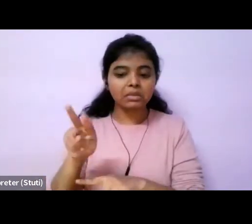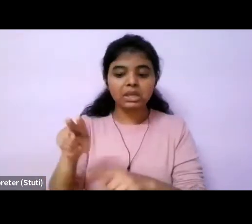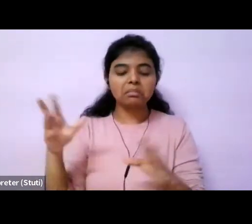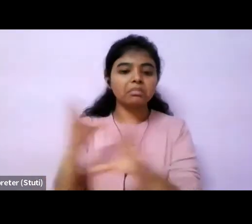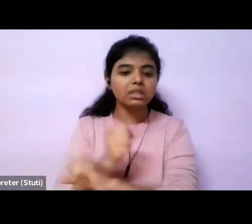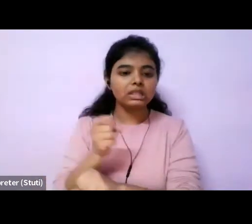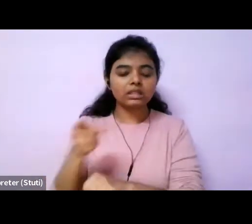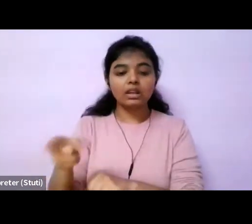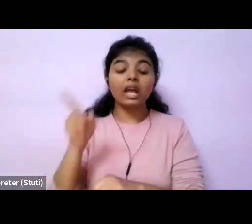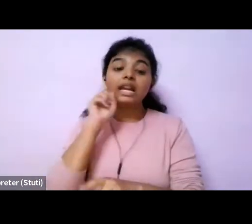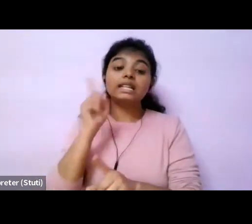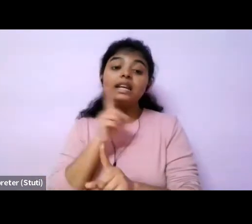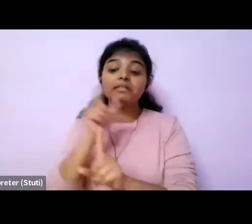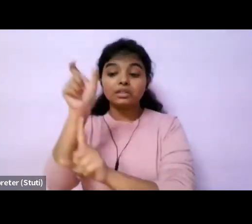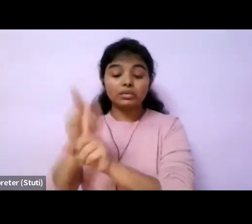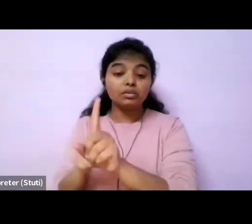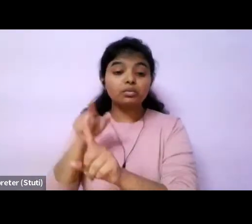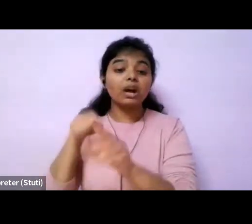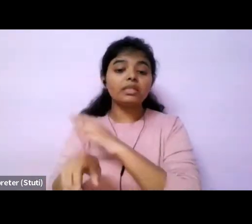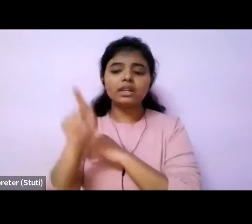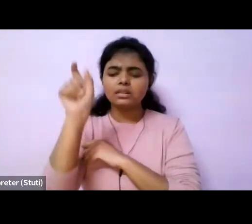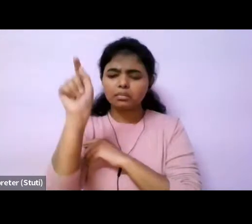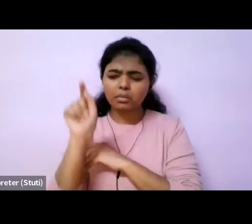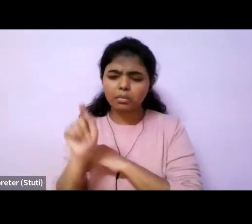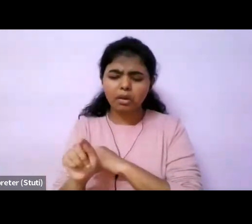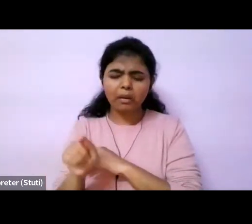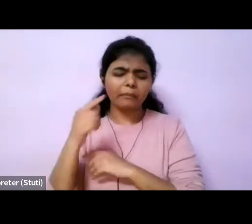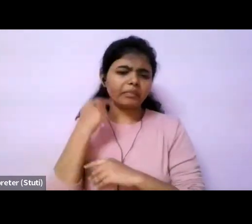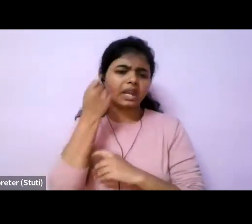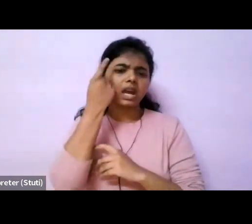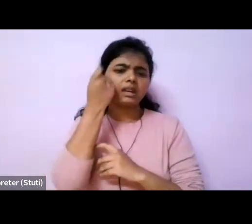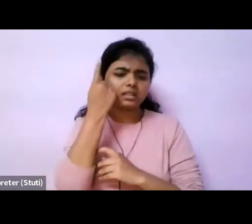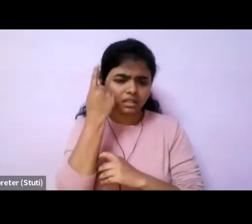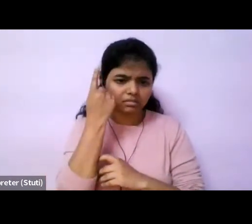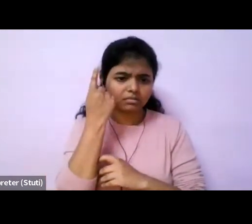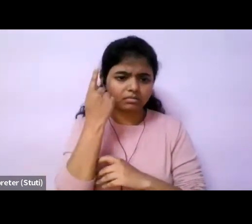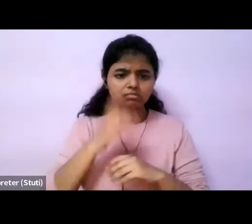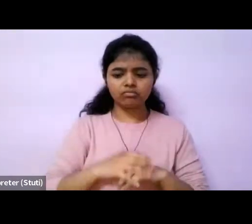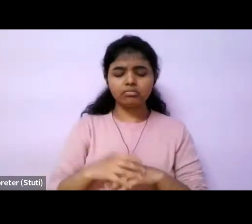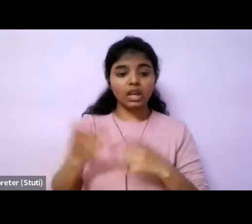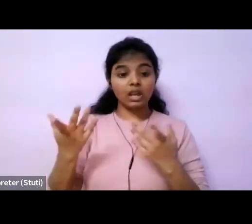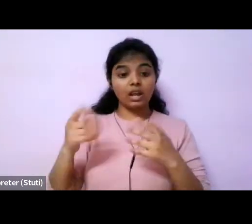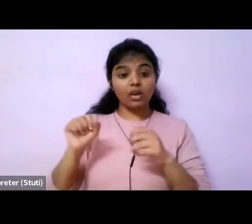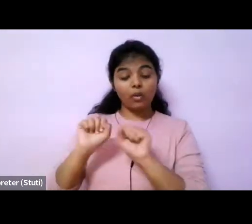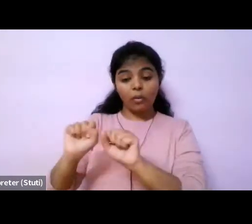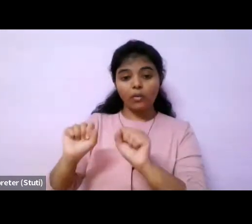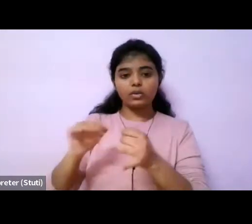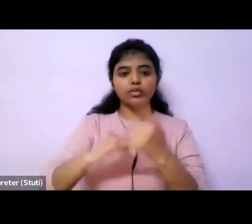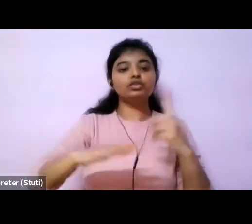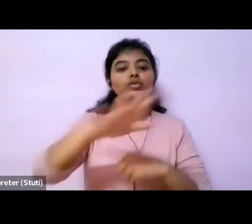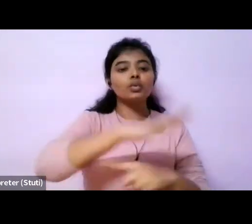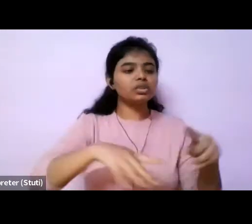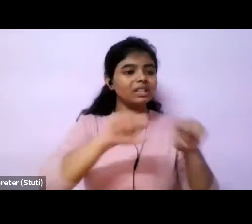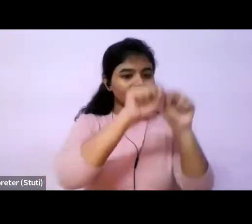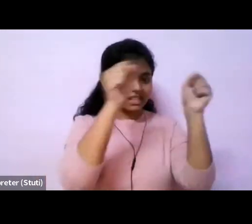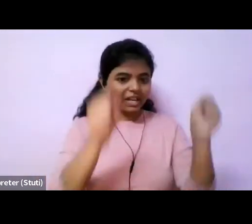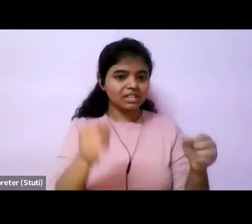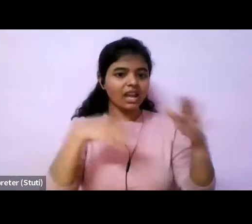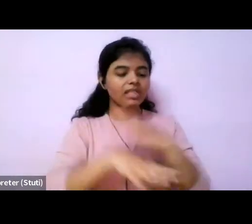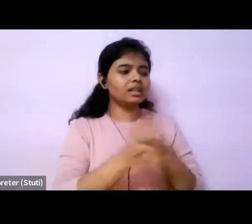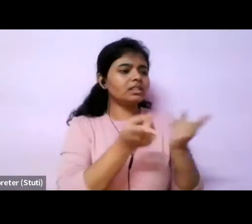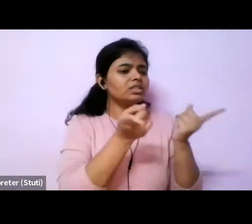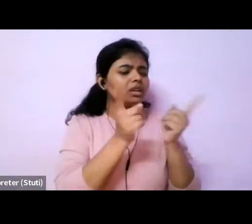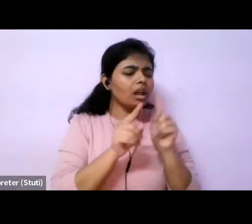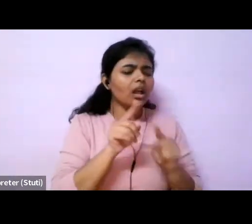understanding of deafness and argues that, at least in certain instances, structural changes in the social setup can, to a